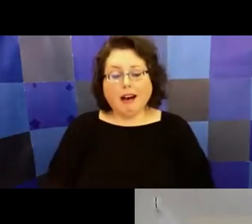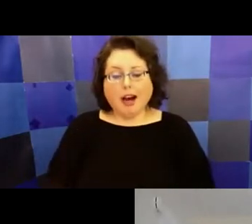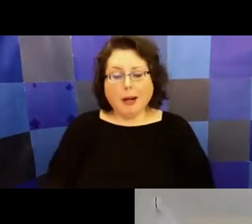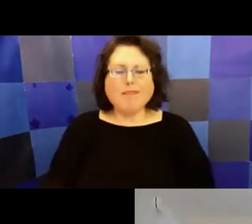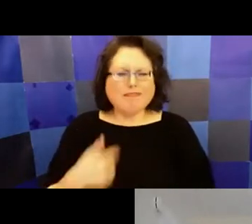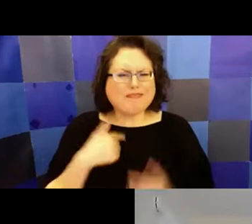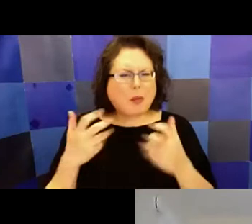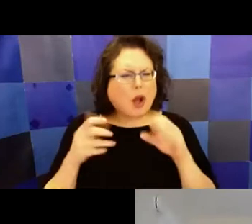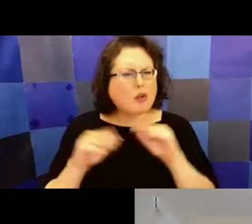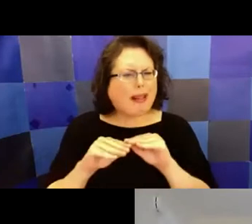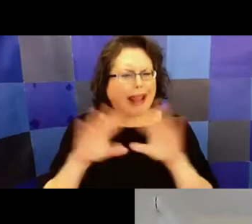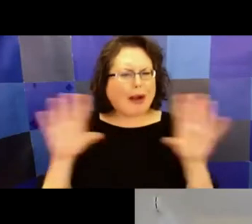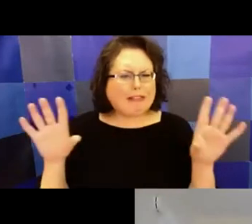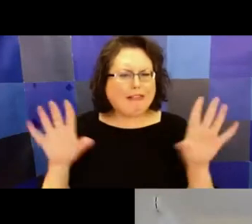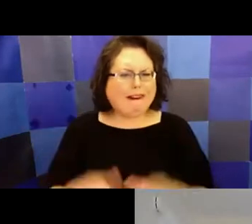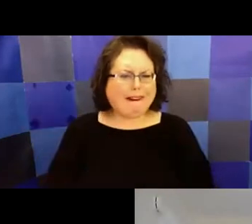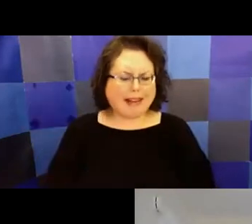clarify that the